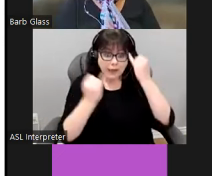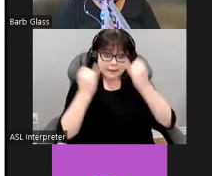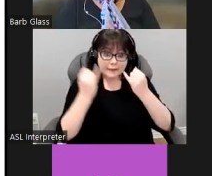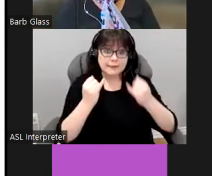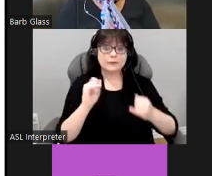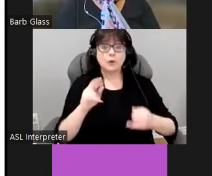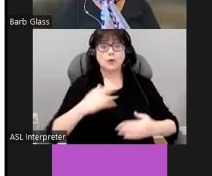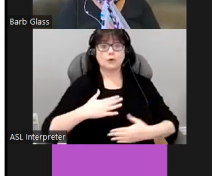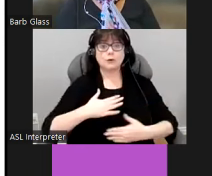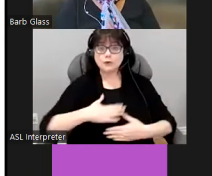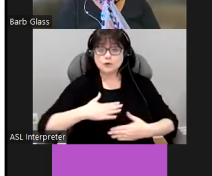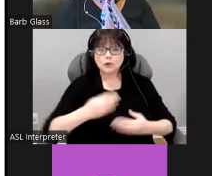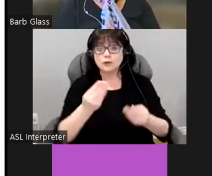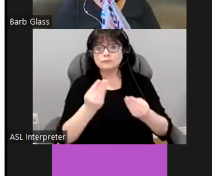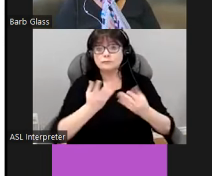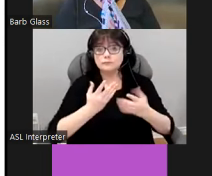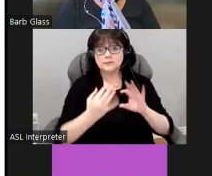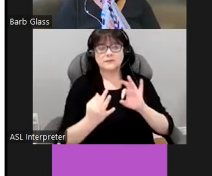quick evaluation.